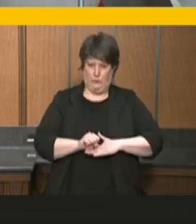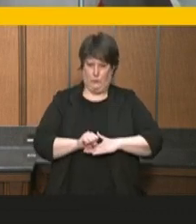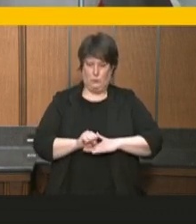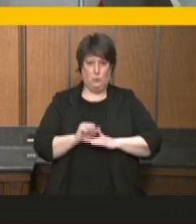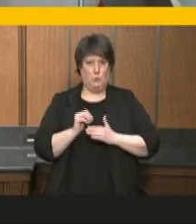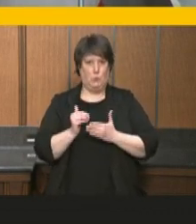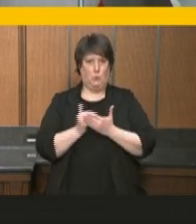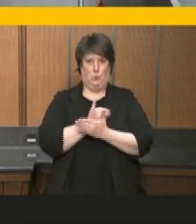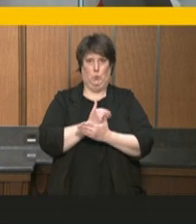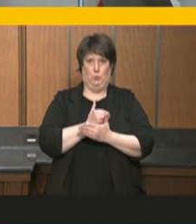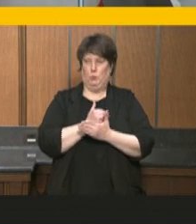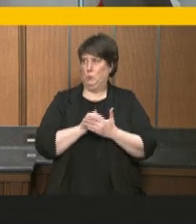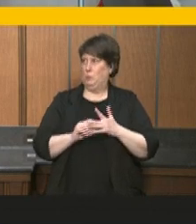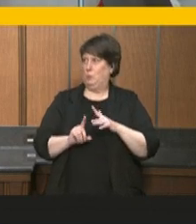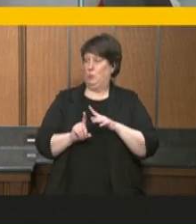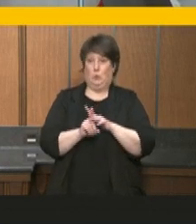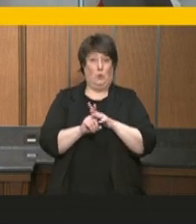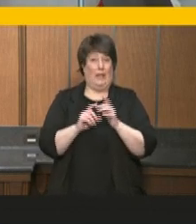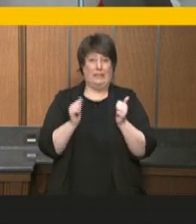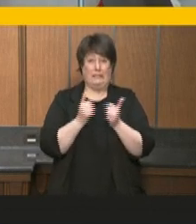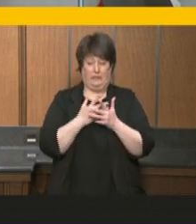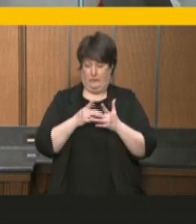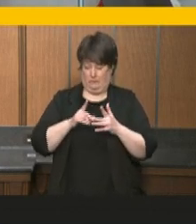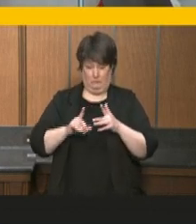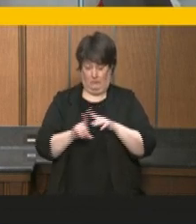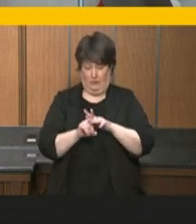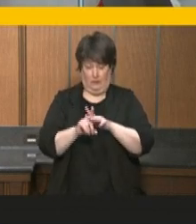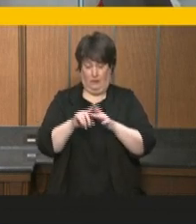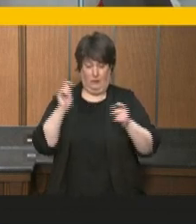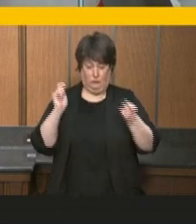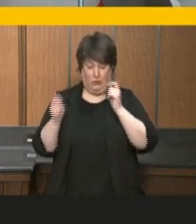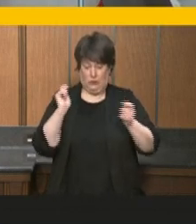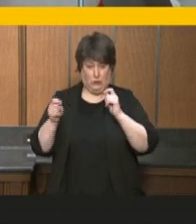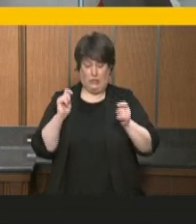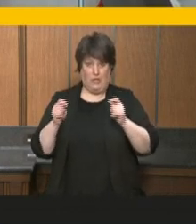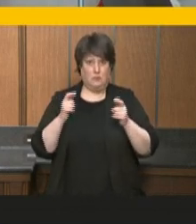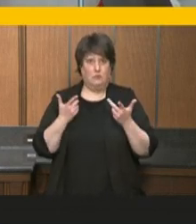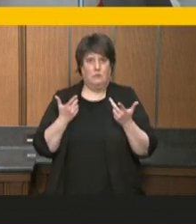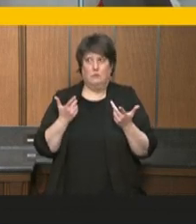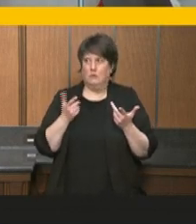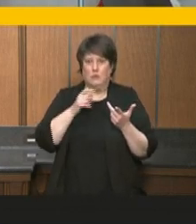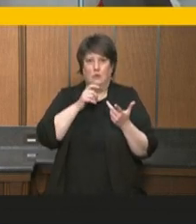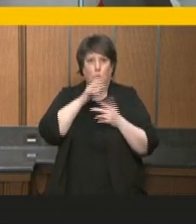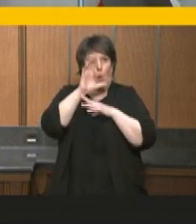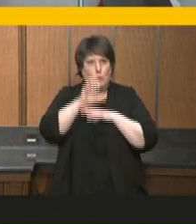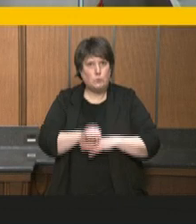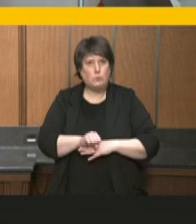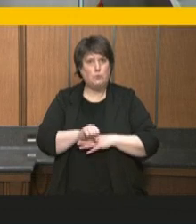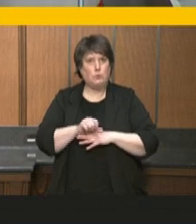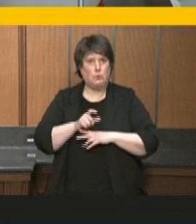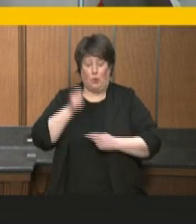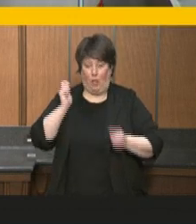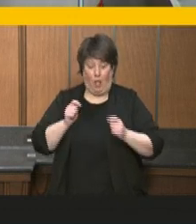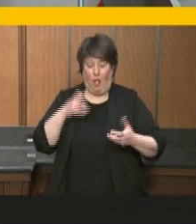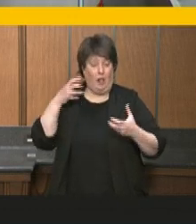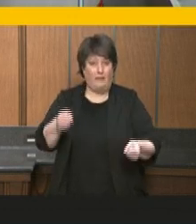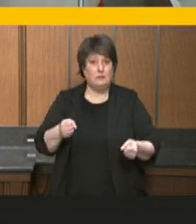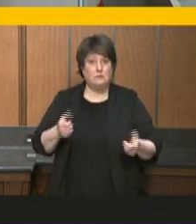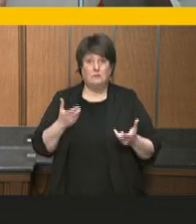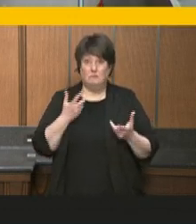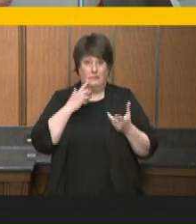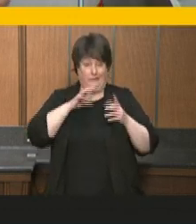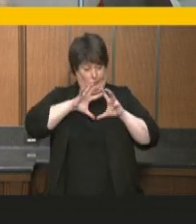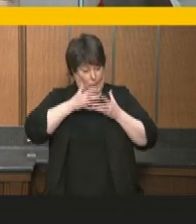things are changing and moving much more rapidly than we are accustomed to. This is a global pandemic,